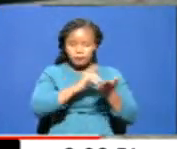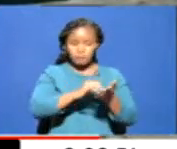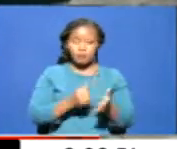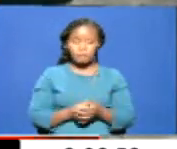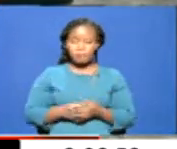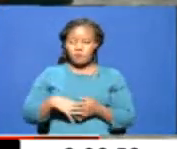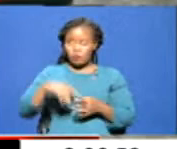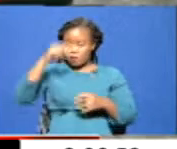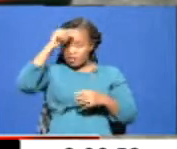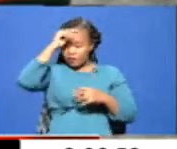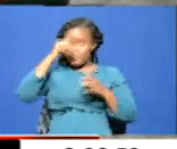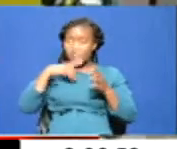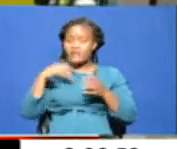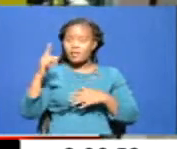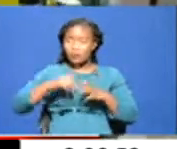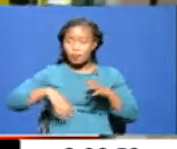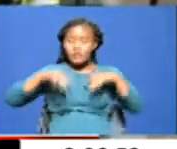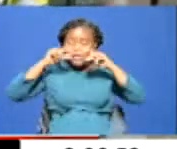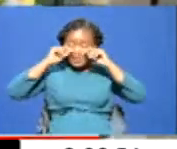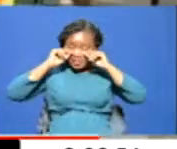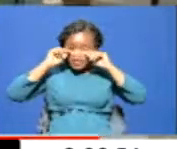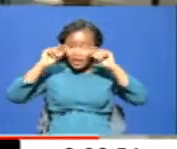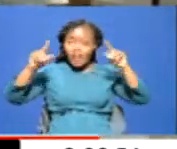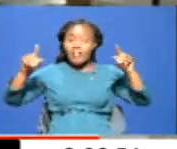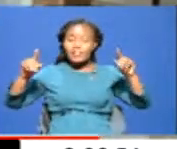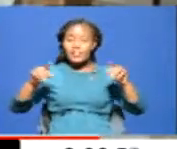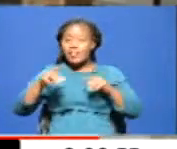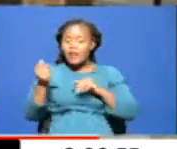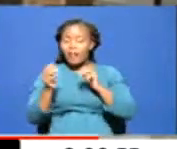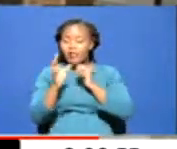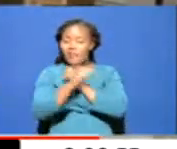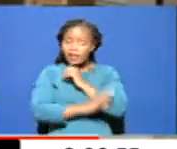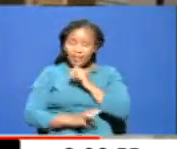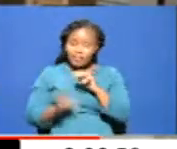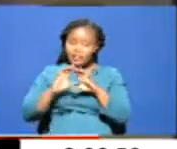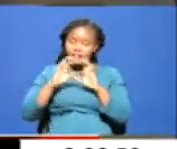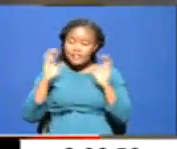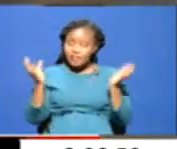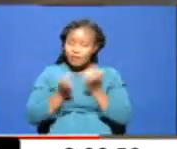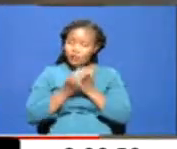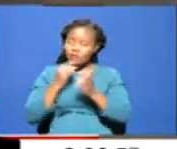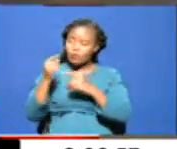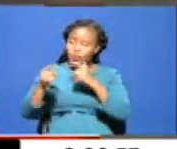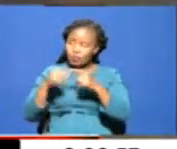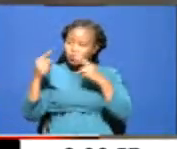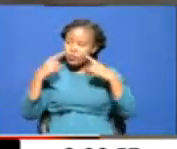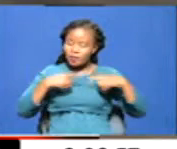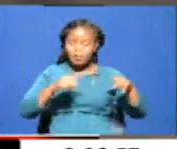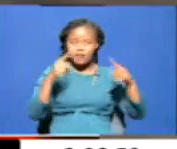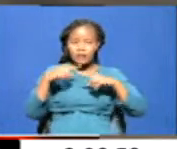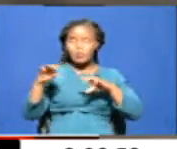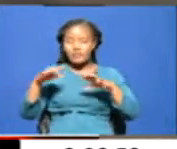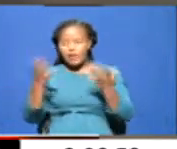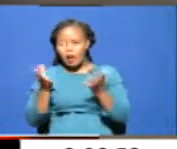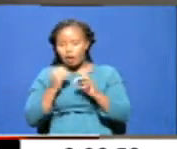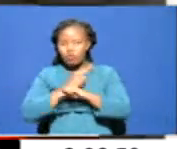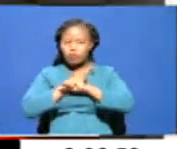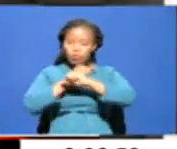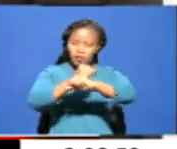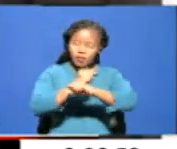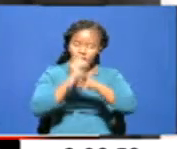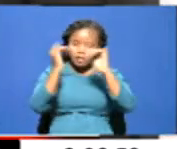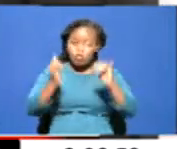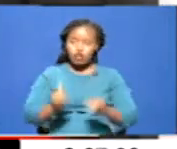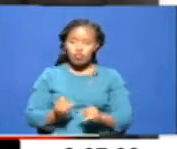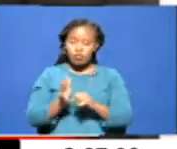on high alert even as countries around the world continue to announce far-reaching measures to contain the spread of the new strain.